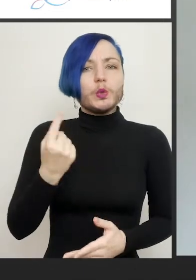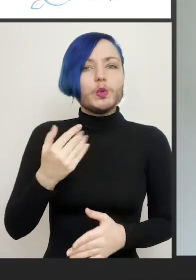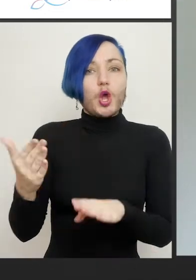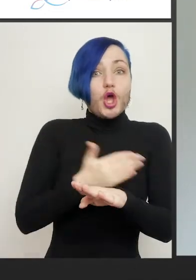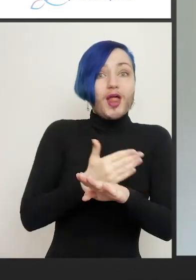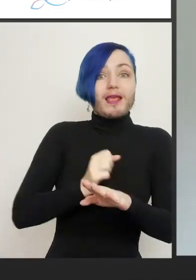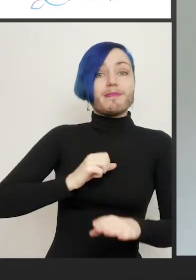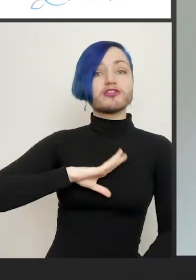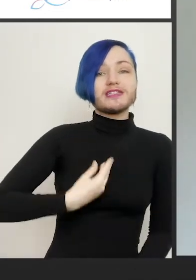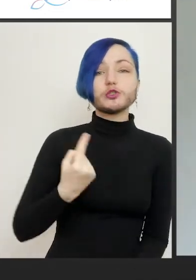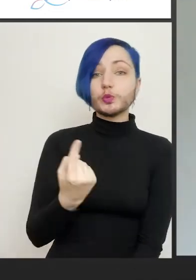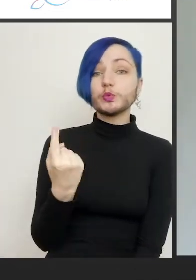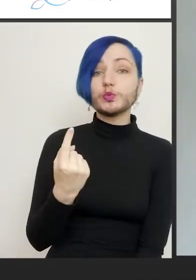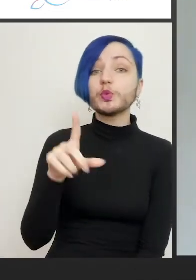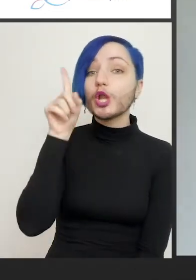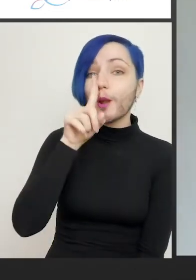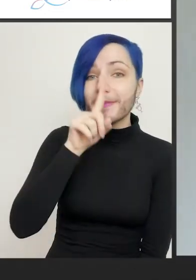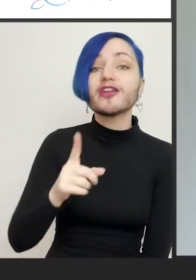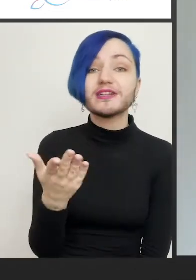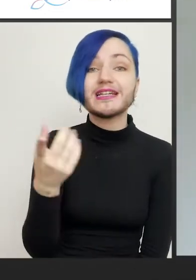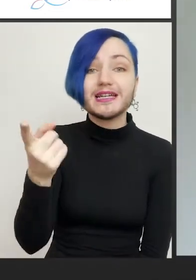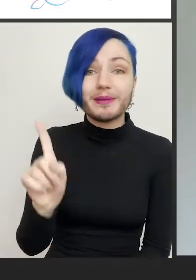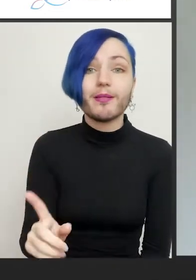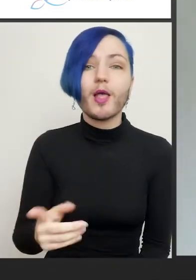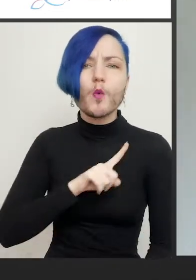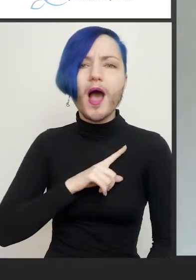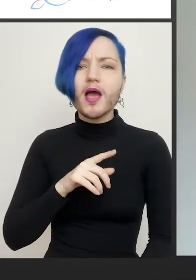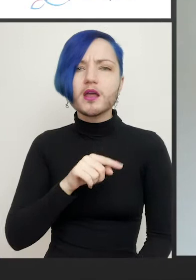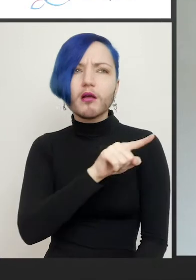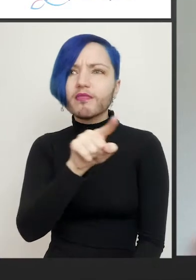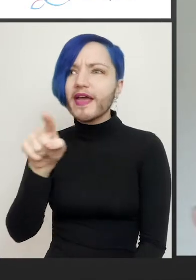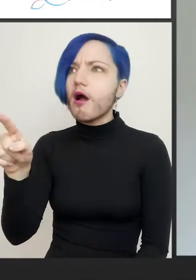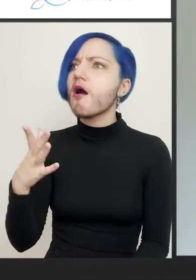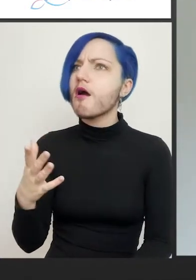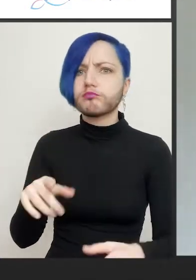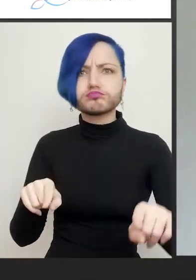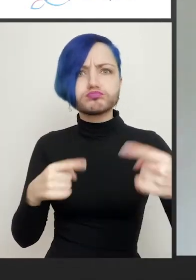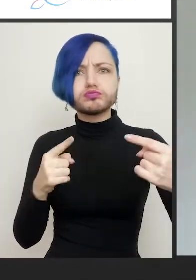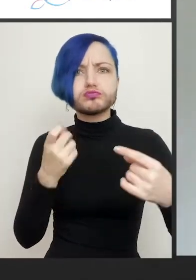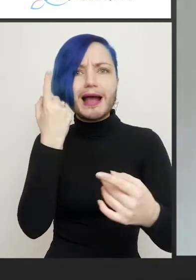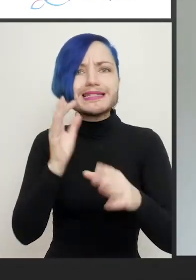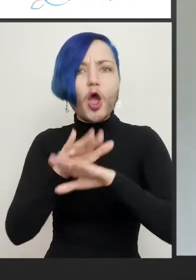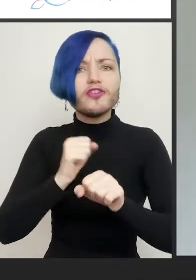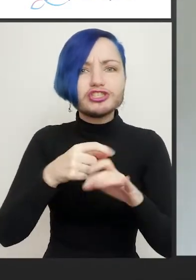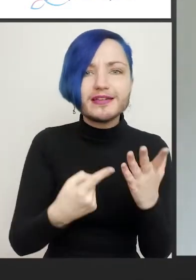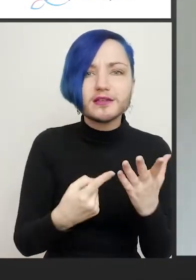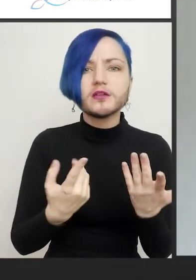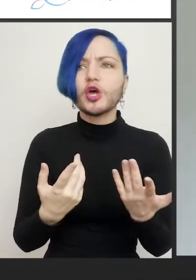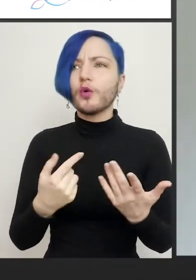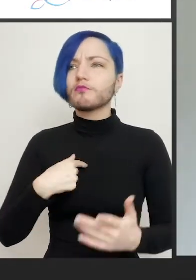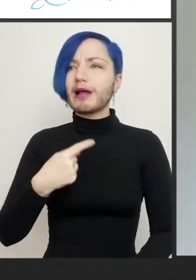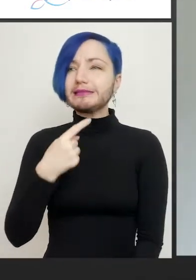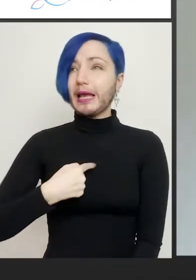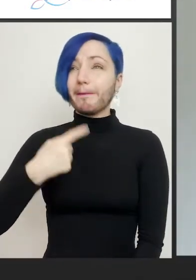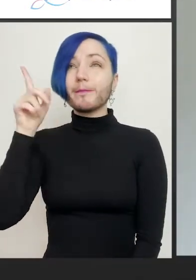because they challenged my ideas of kind of what gender is. And, you know, even though I might call myself a woman, like what actually